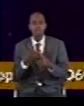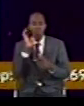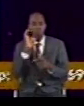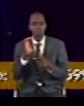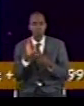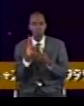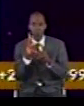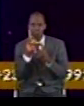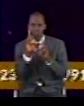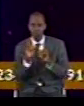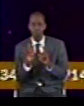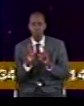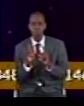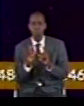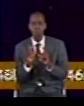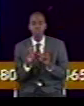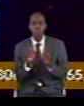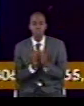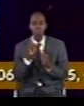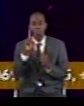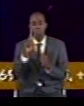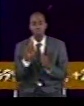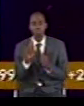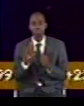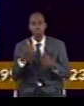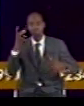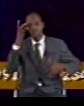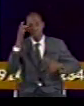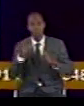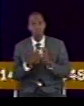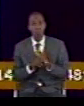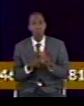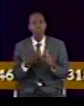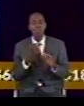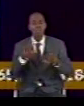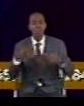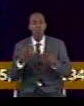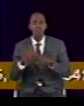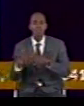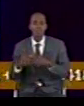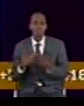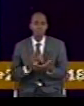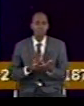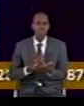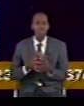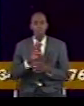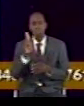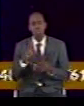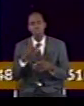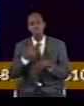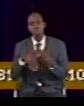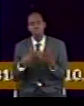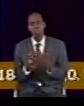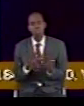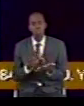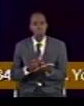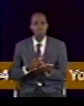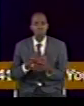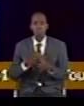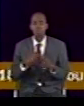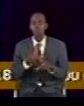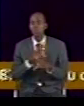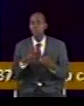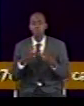with sinusitis. We were given a lot of drugs to use and we started using them, but there was no much